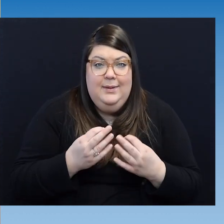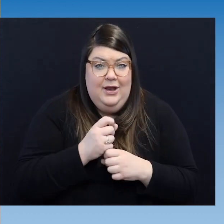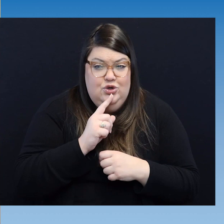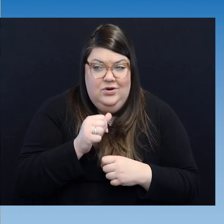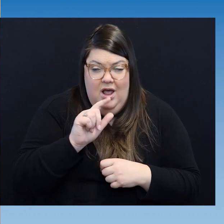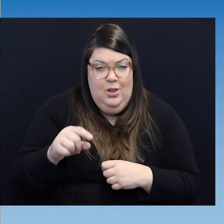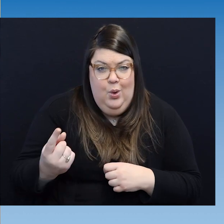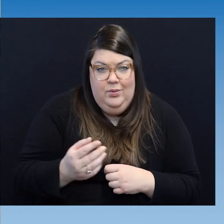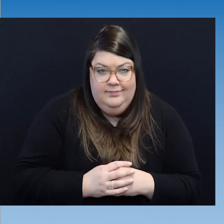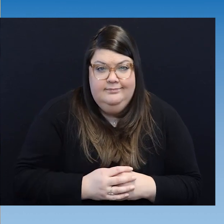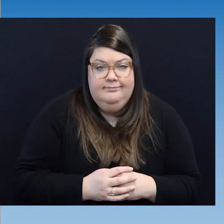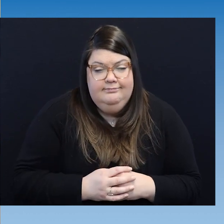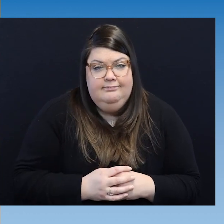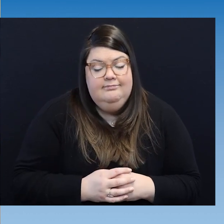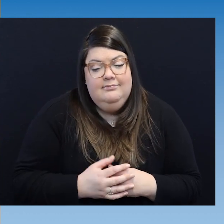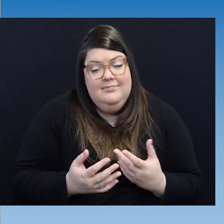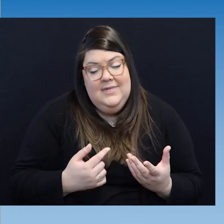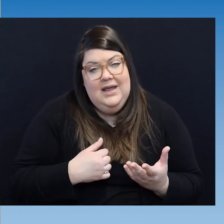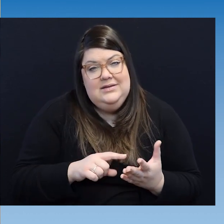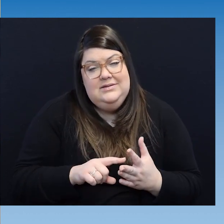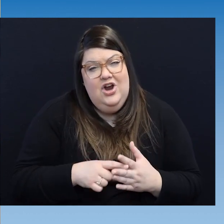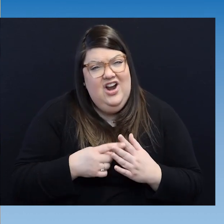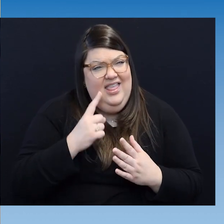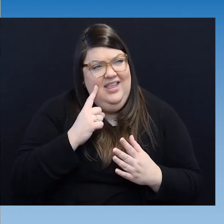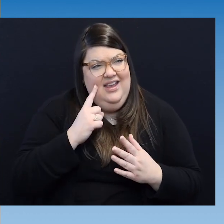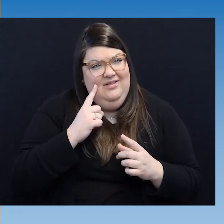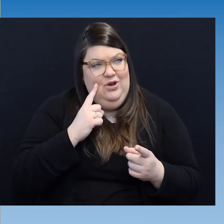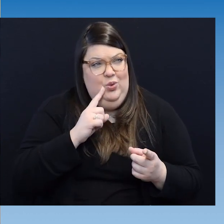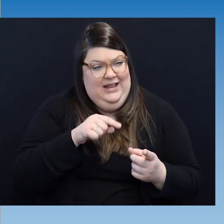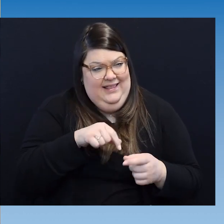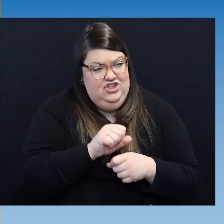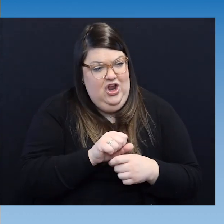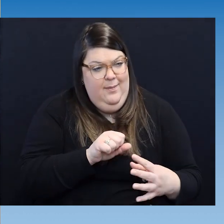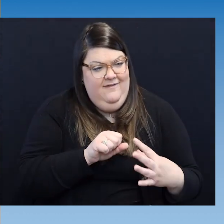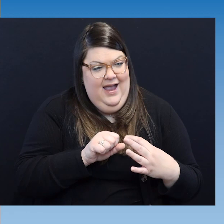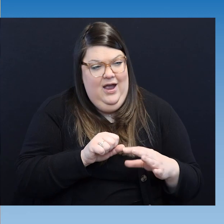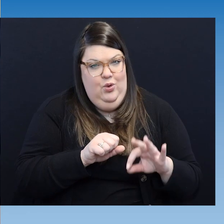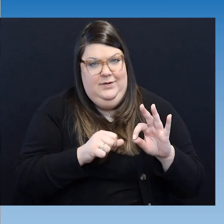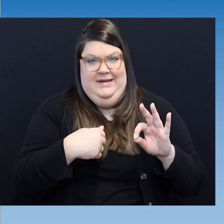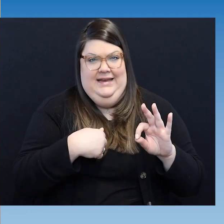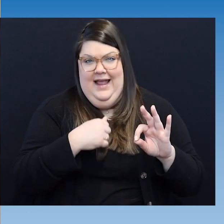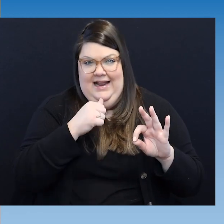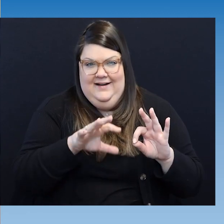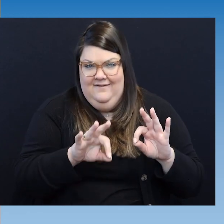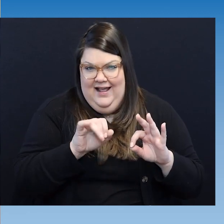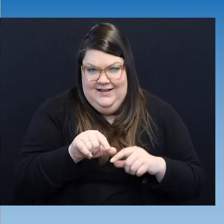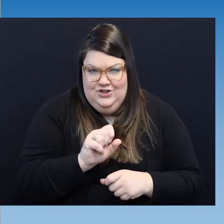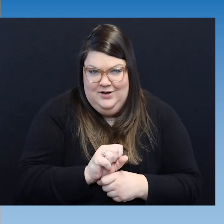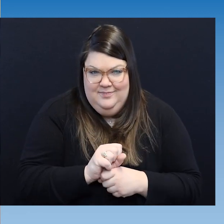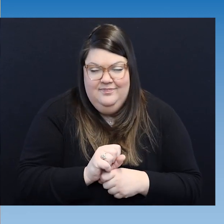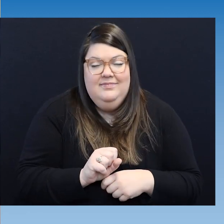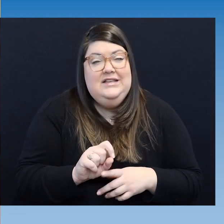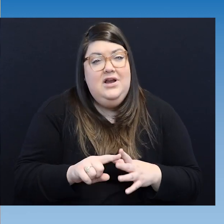alone. So, yeah. And I started, I think it found me. I didn't find it. It found me. But it started